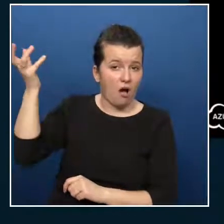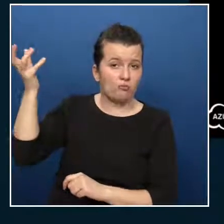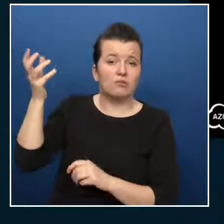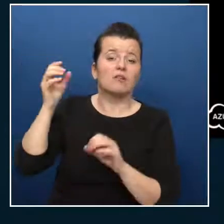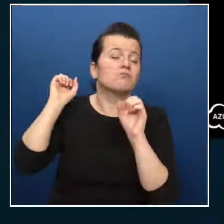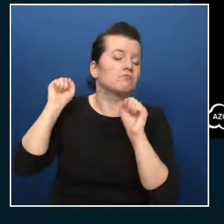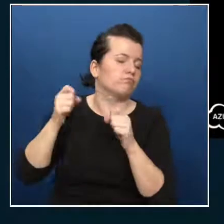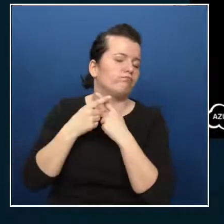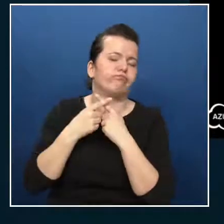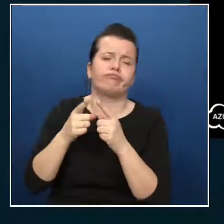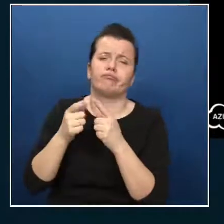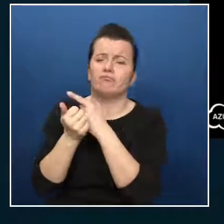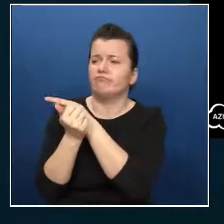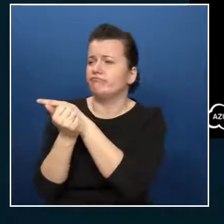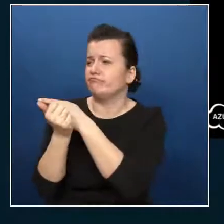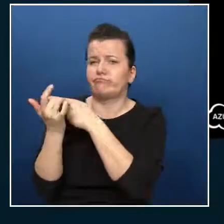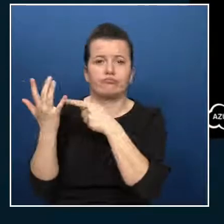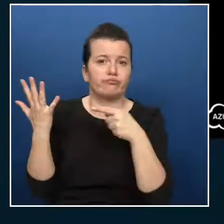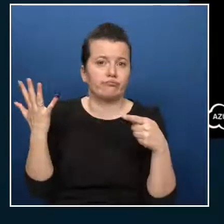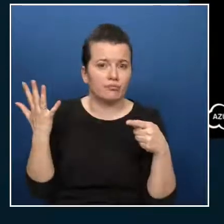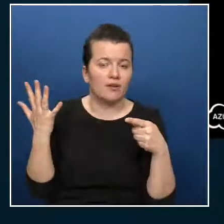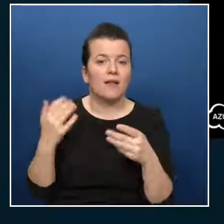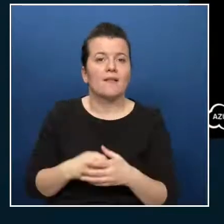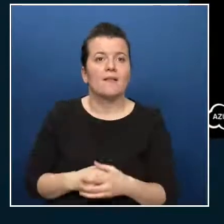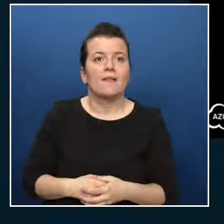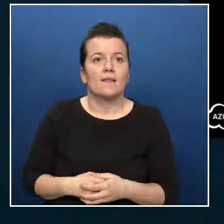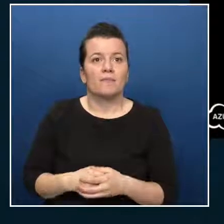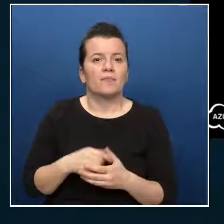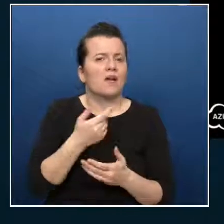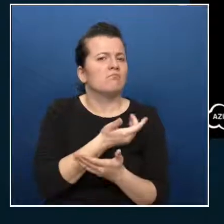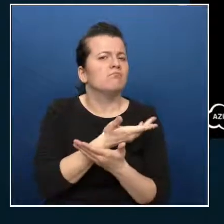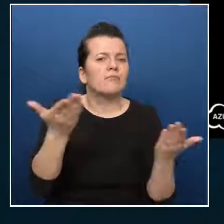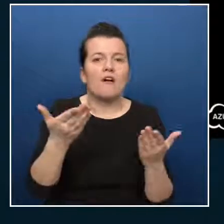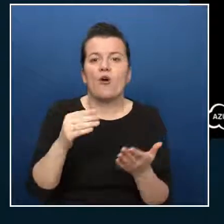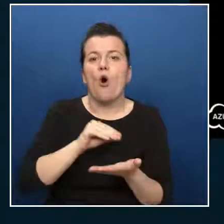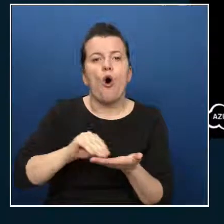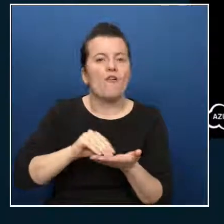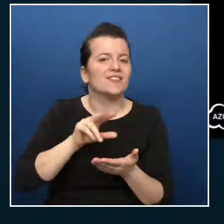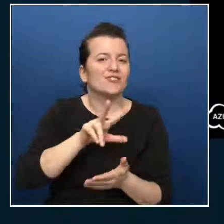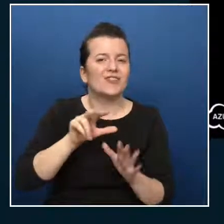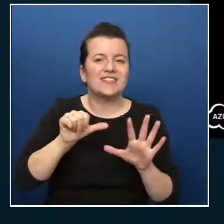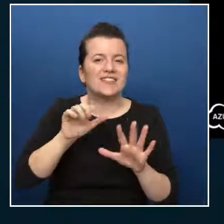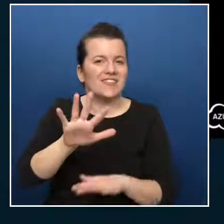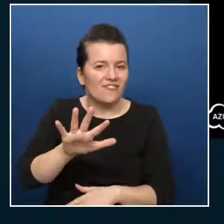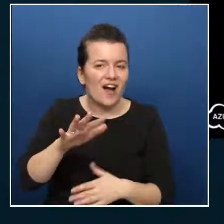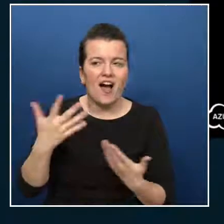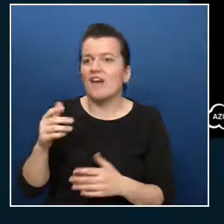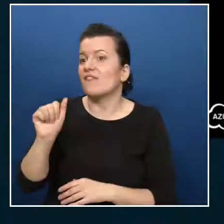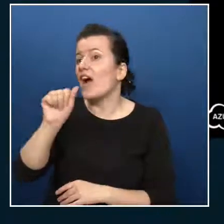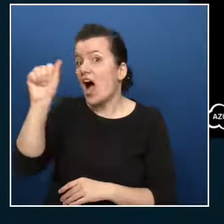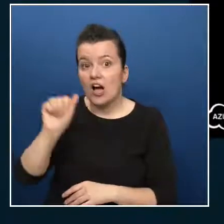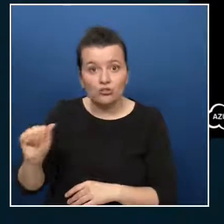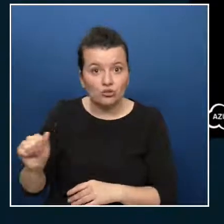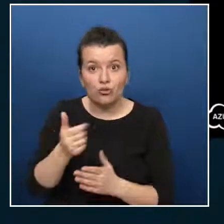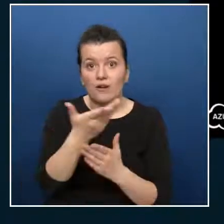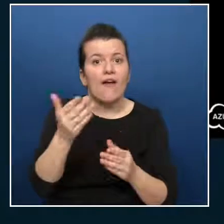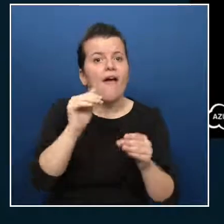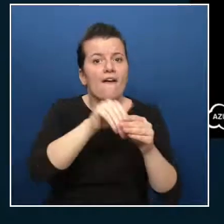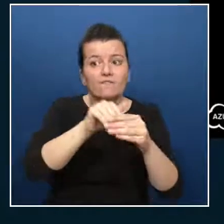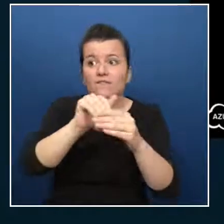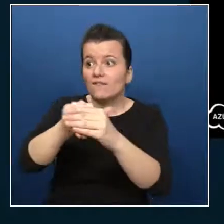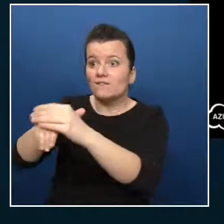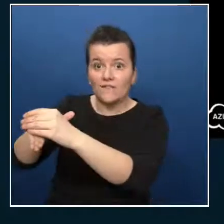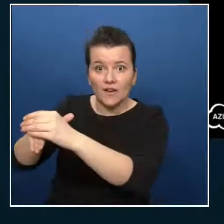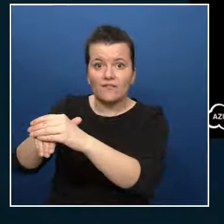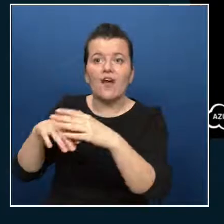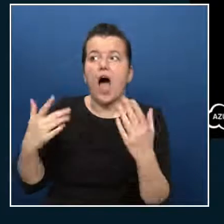everyone has Office 365 and also have Azure. So you need to choose the